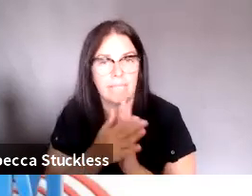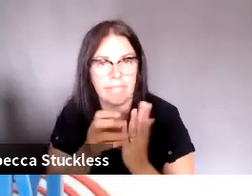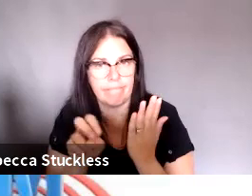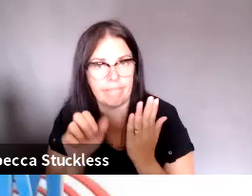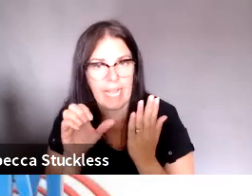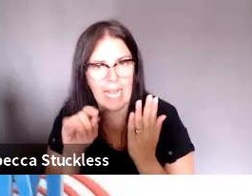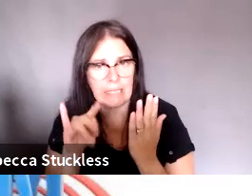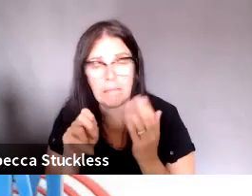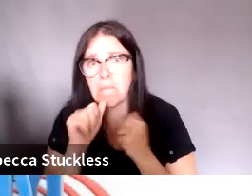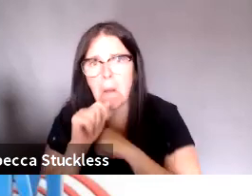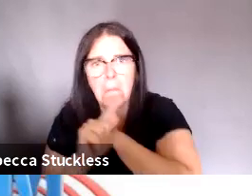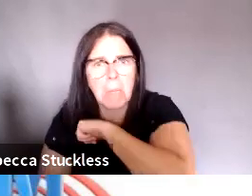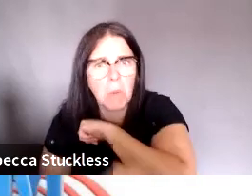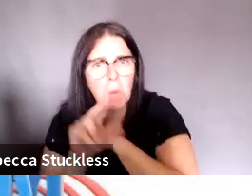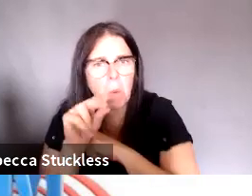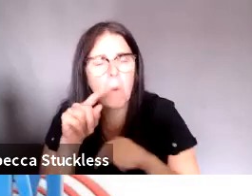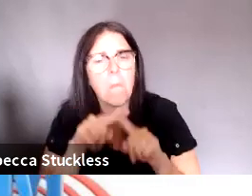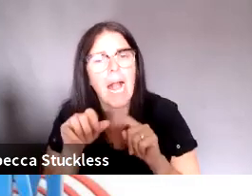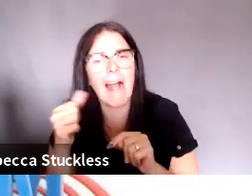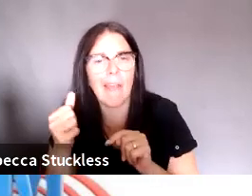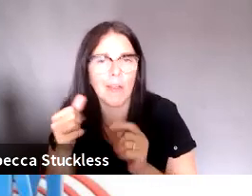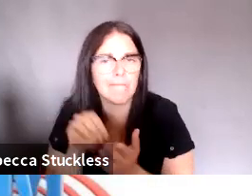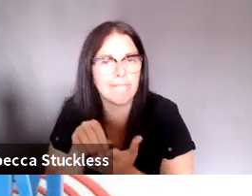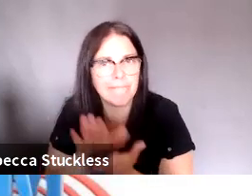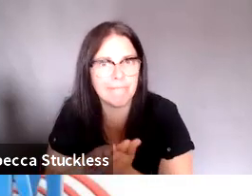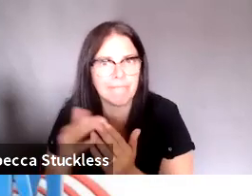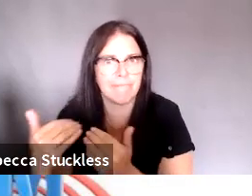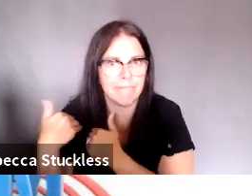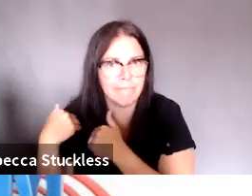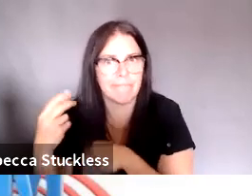isn't a penalty, but just is another piece of record keeping you have to attend to.